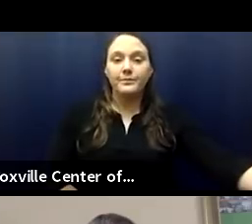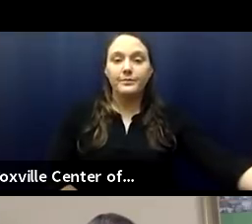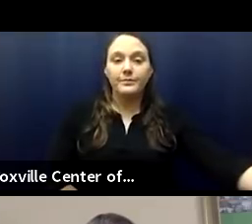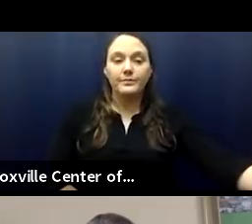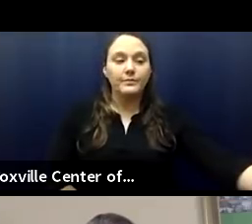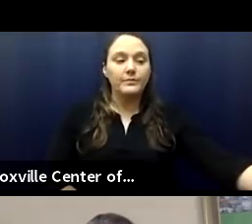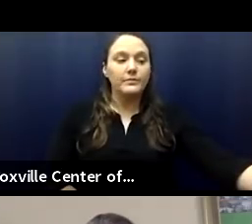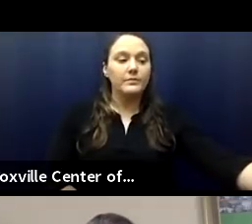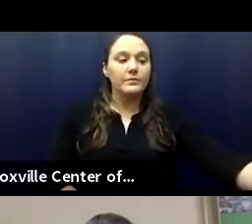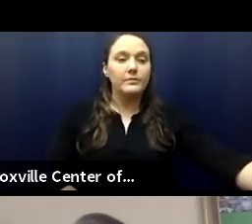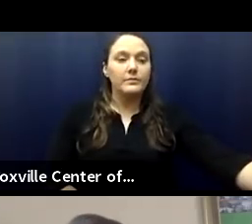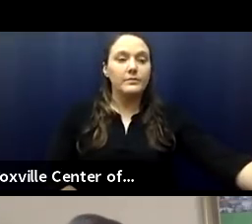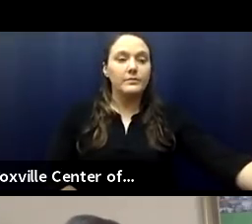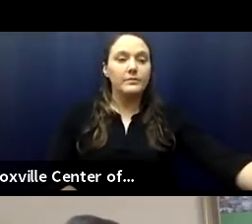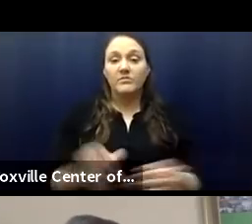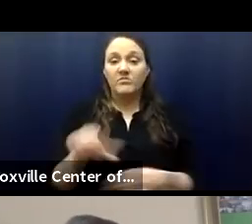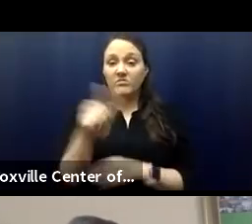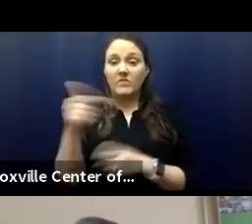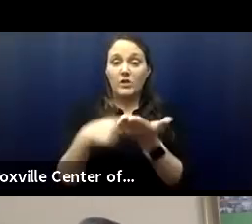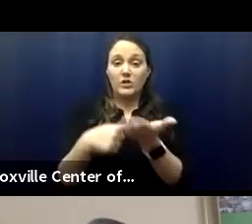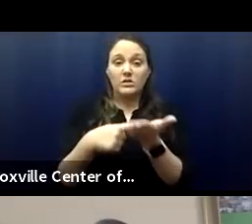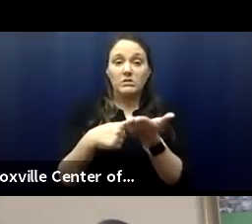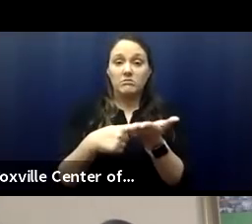Any other discussions?